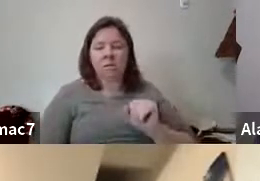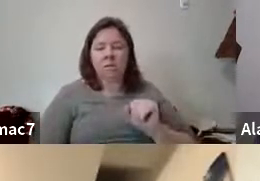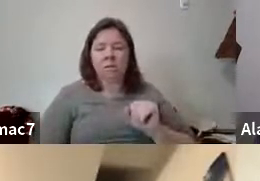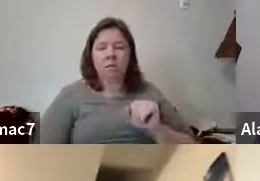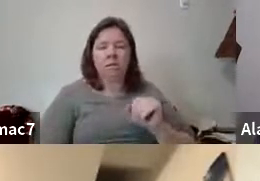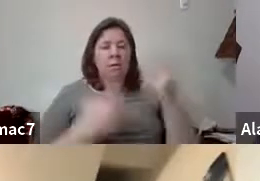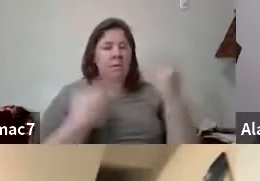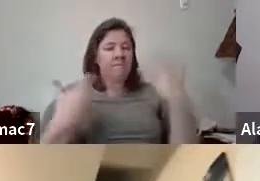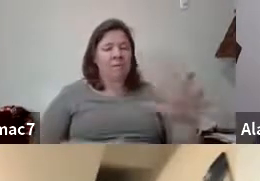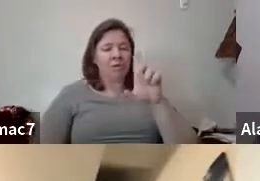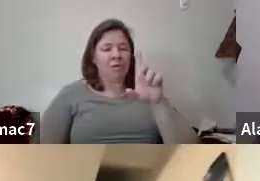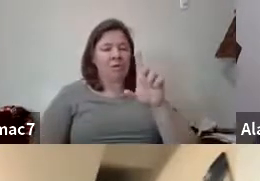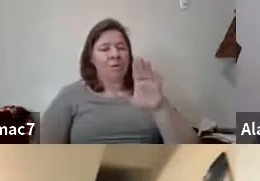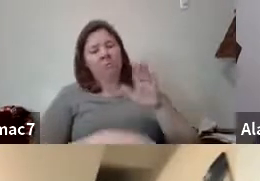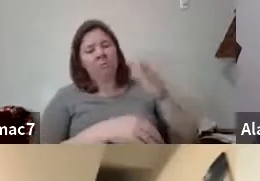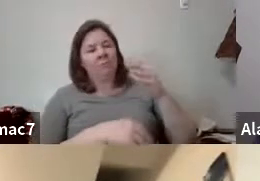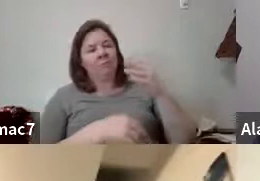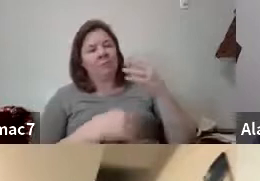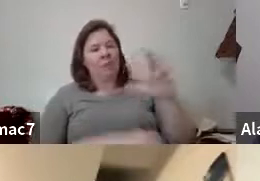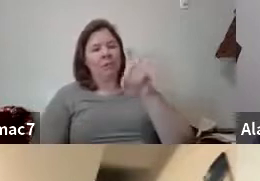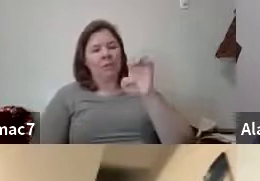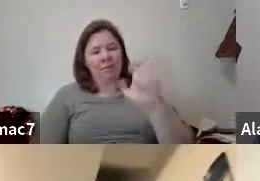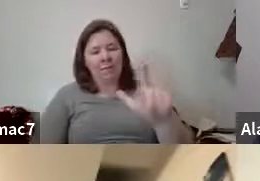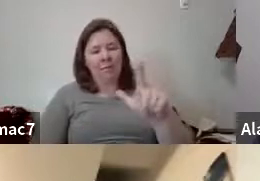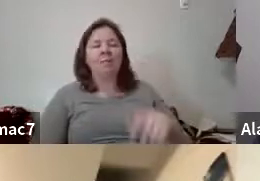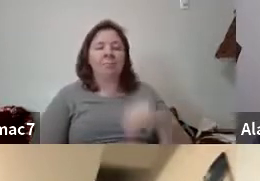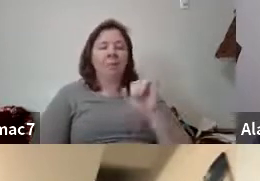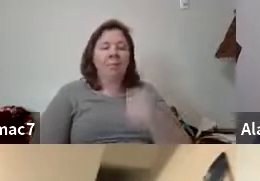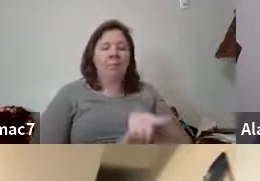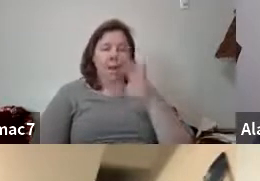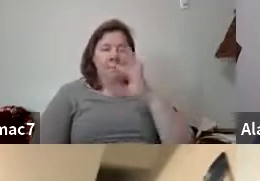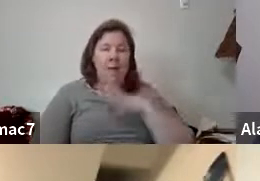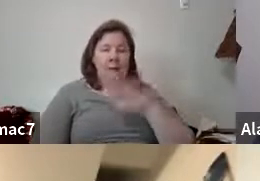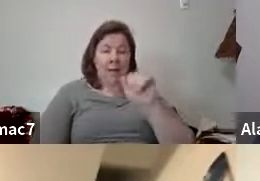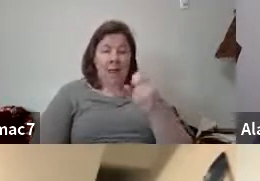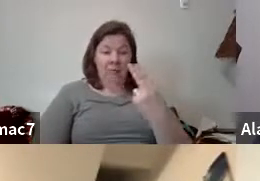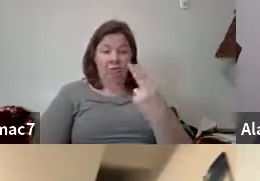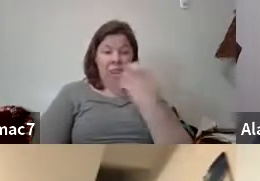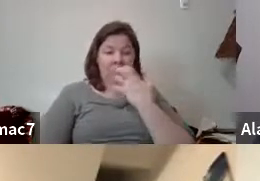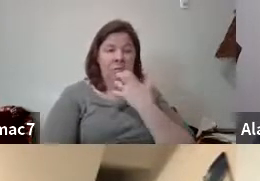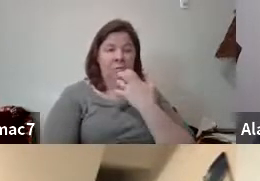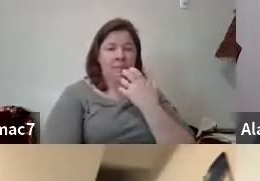on ONPASSIVE, feeling will come, because that man Ash Mufaro is